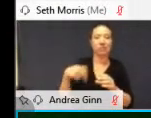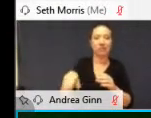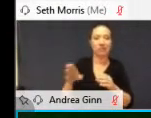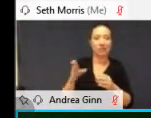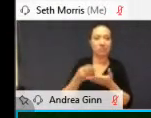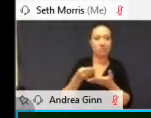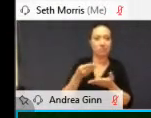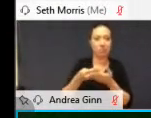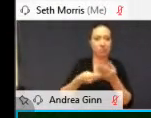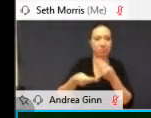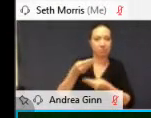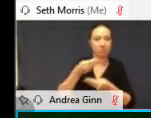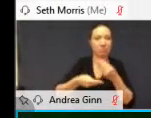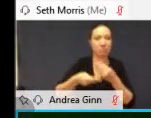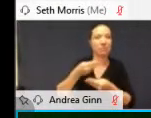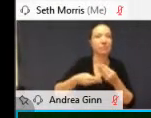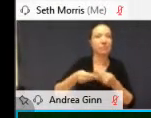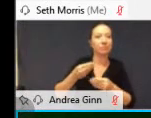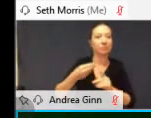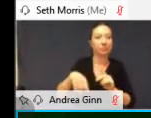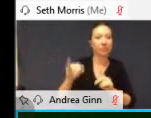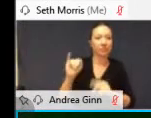next slide.